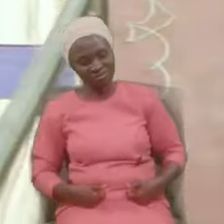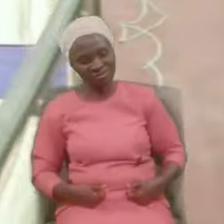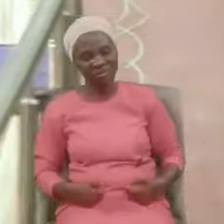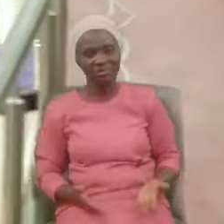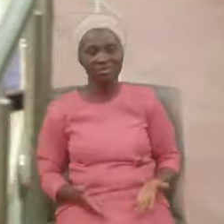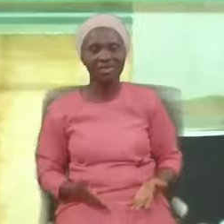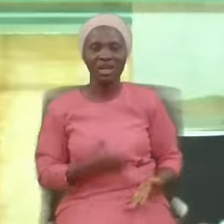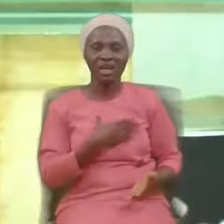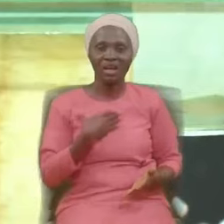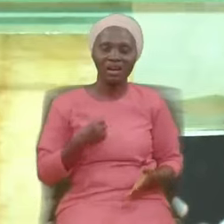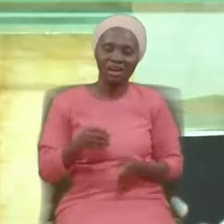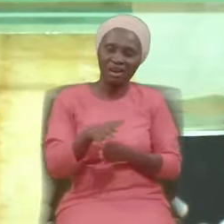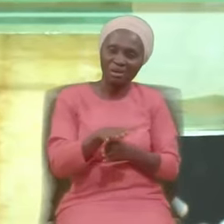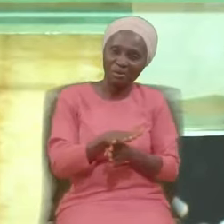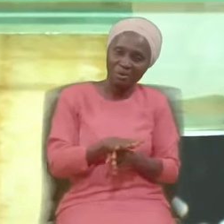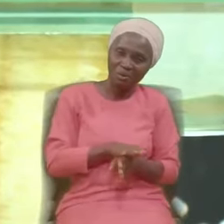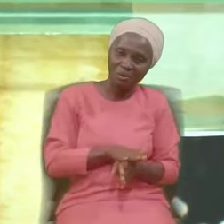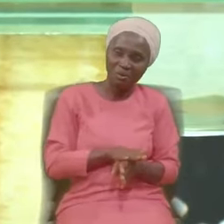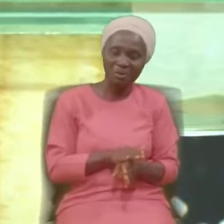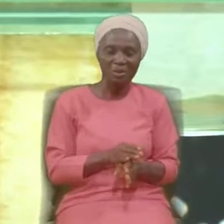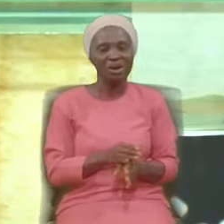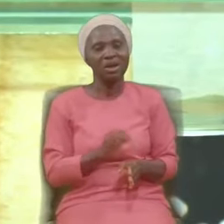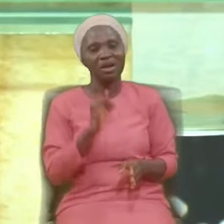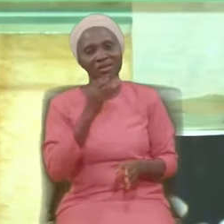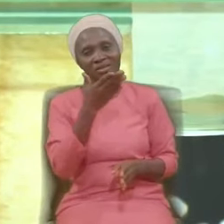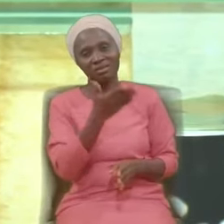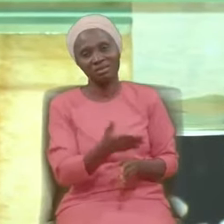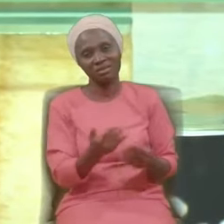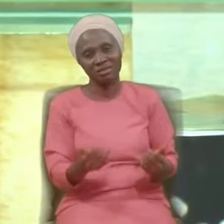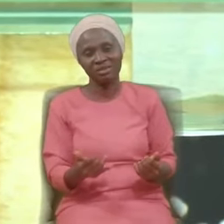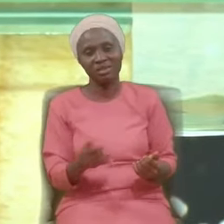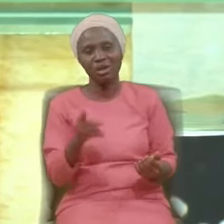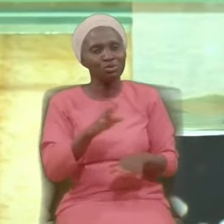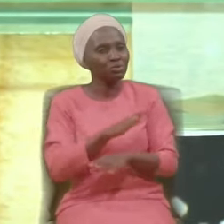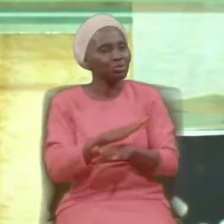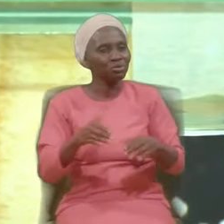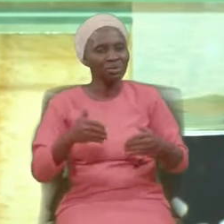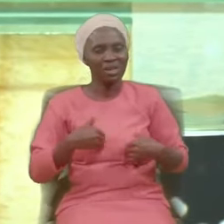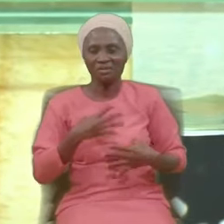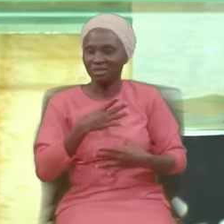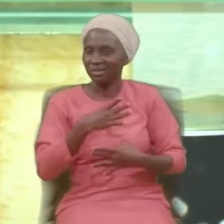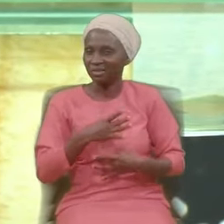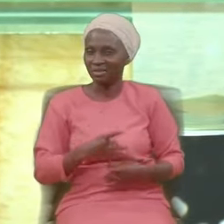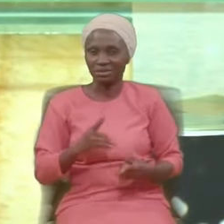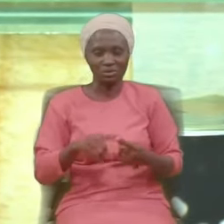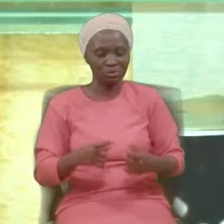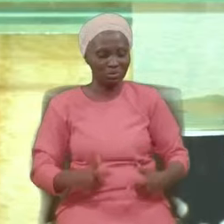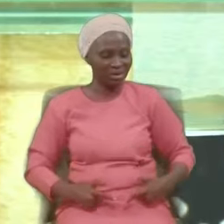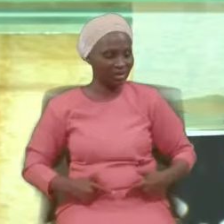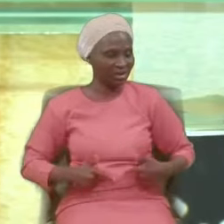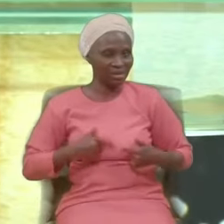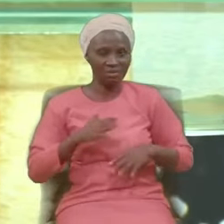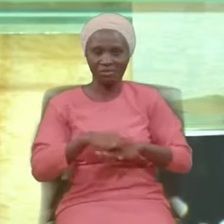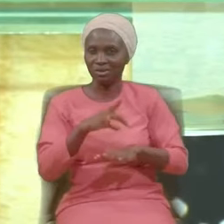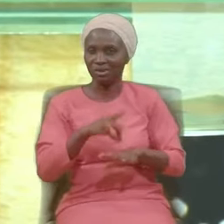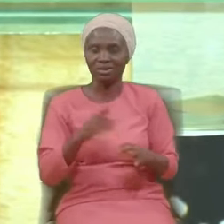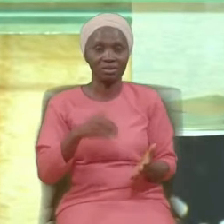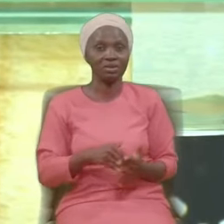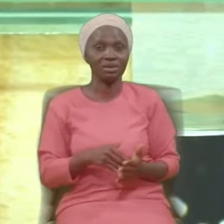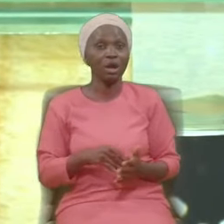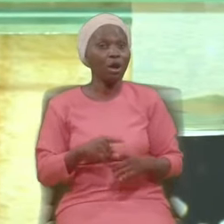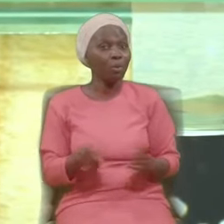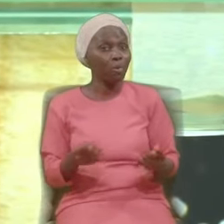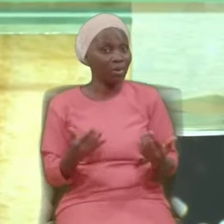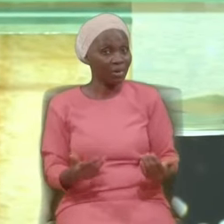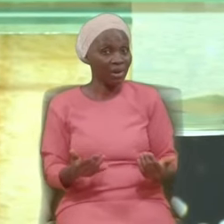has set in, disinterest, you have no interest in living again. Something new is coming